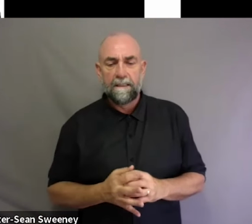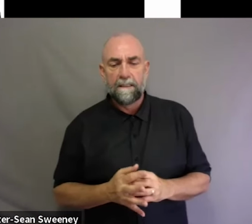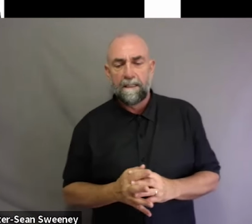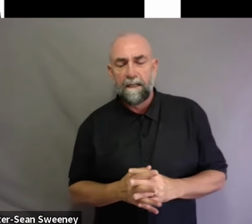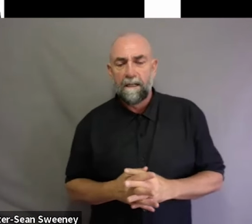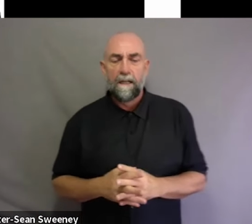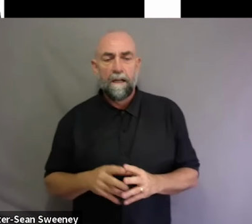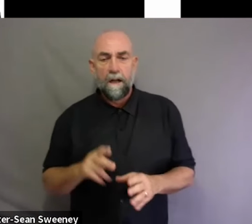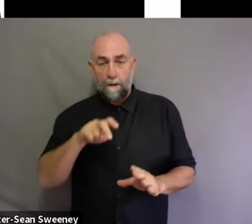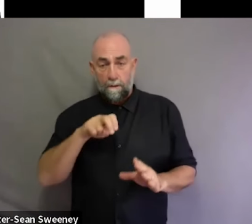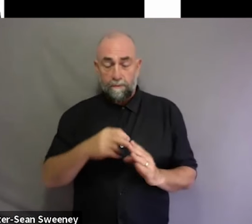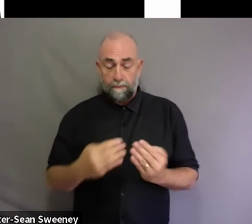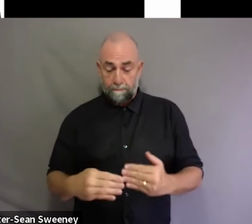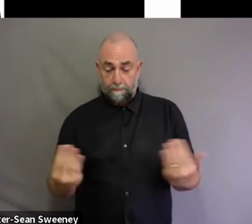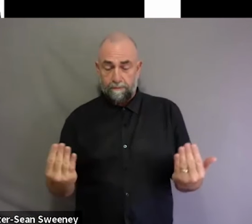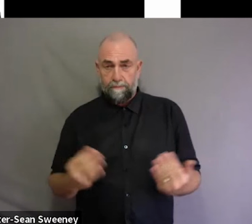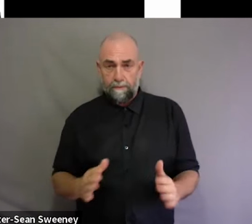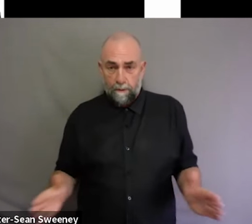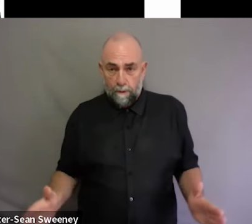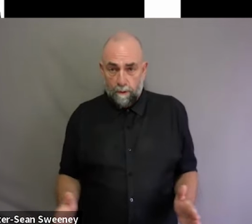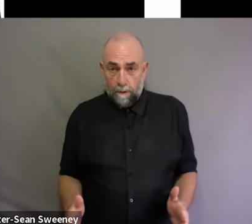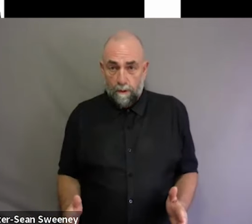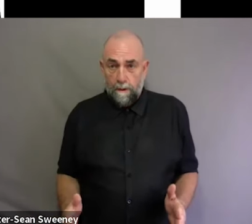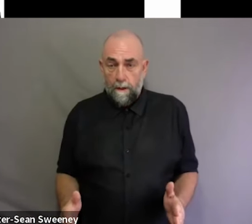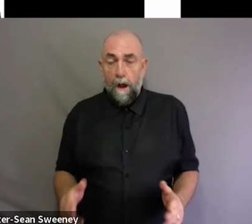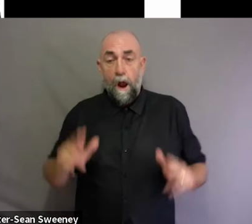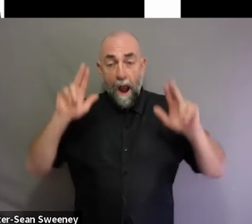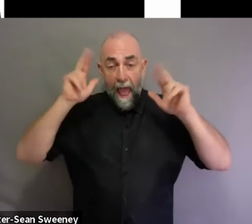narrow turnstiles, the noise.